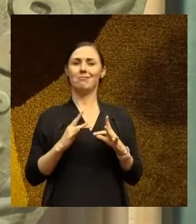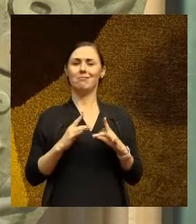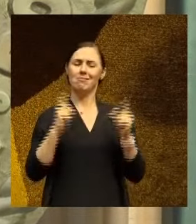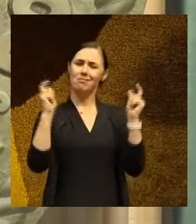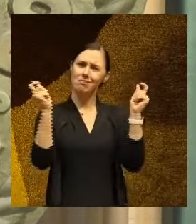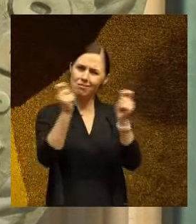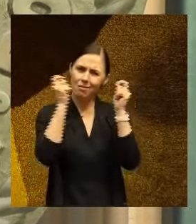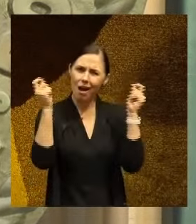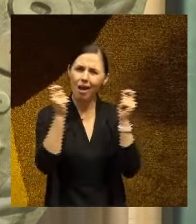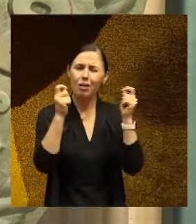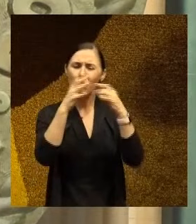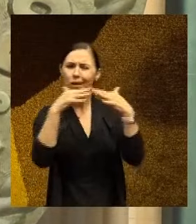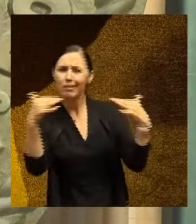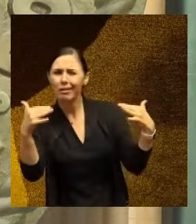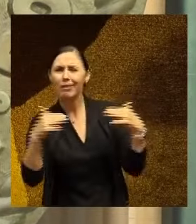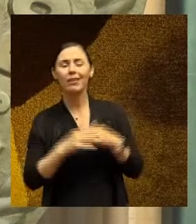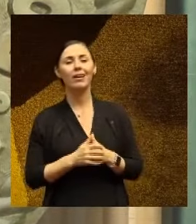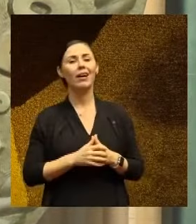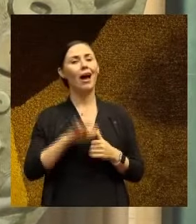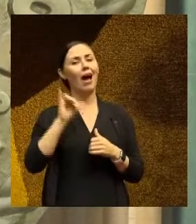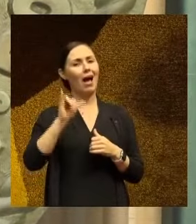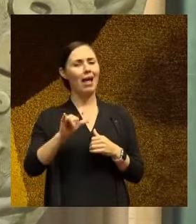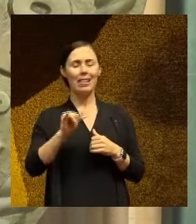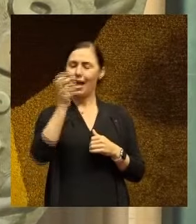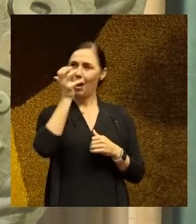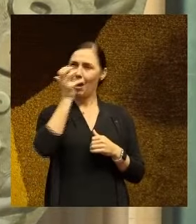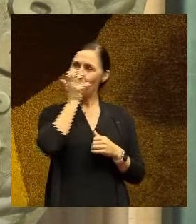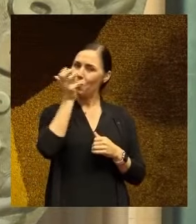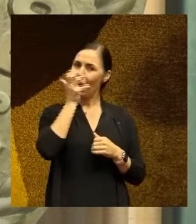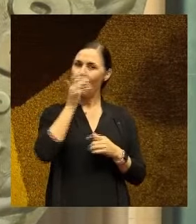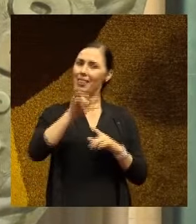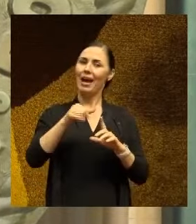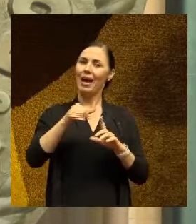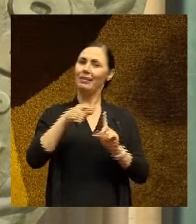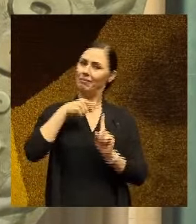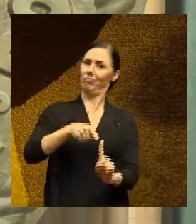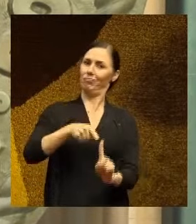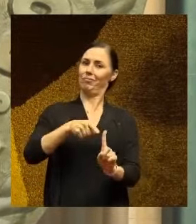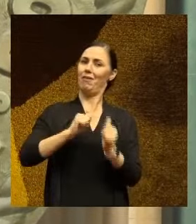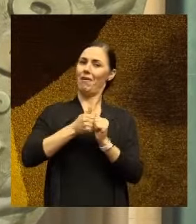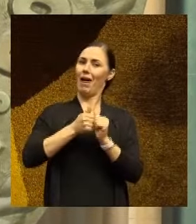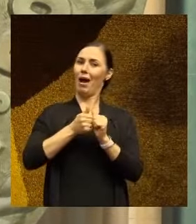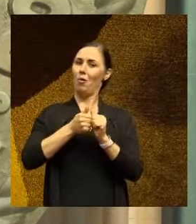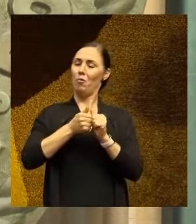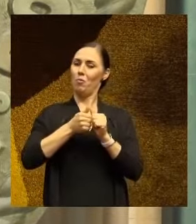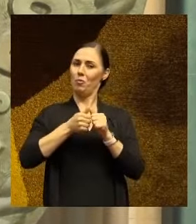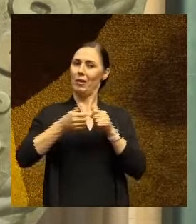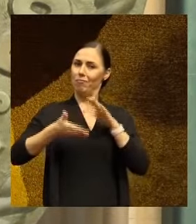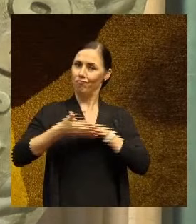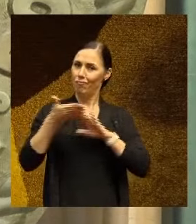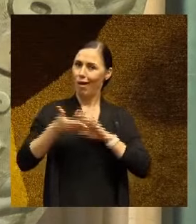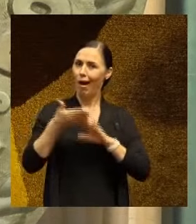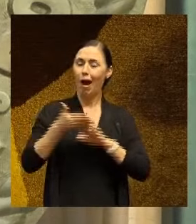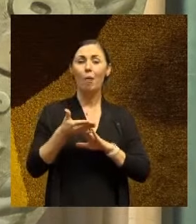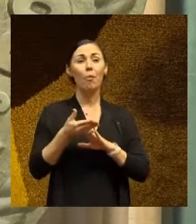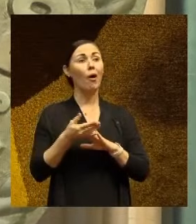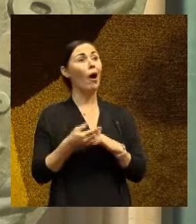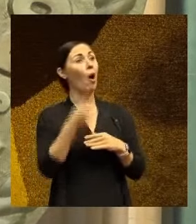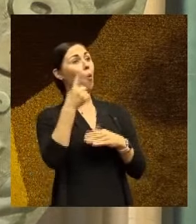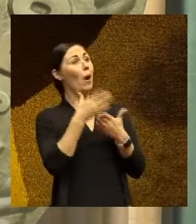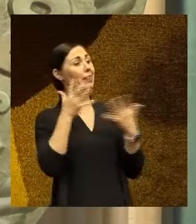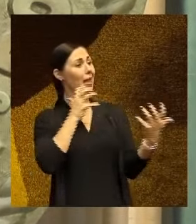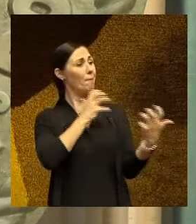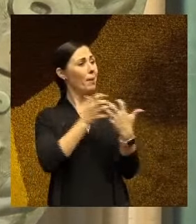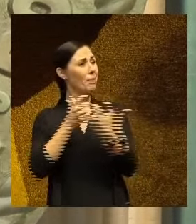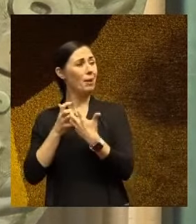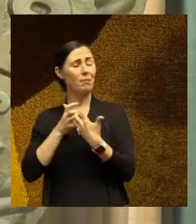This distinction is at the heart of how we govern. There's no one-size-fits-all way of